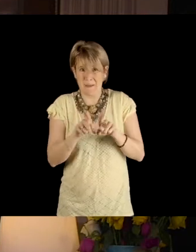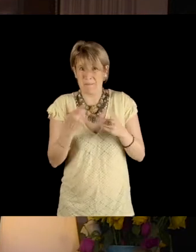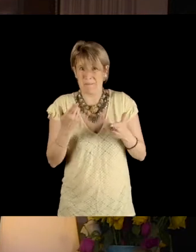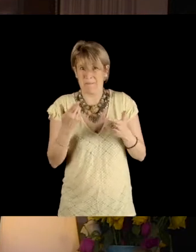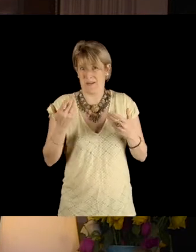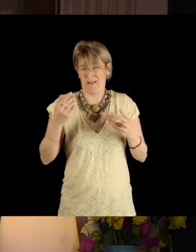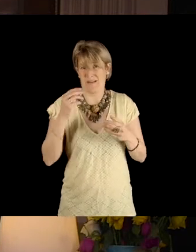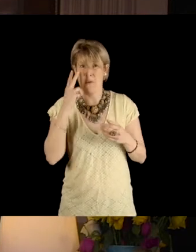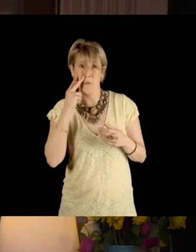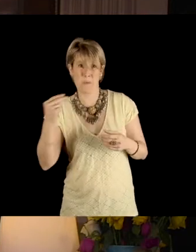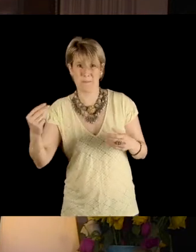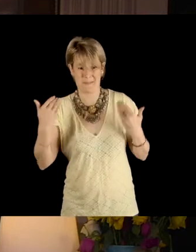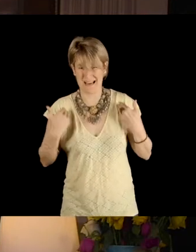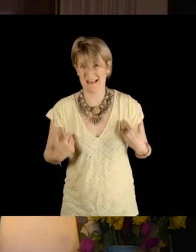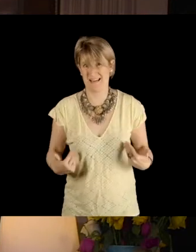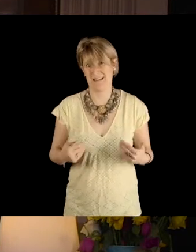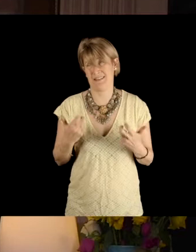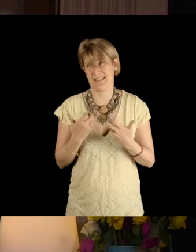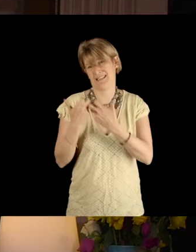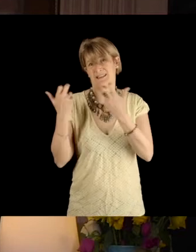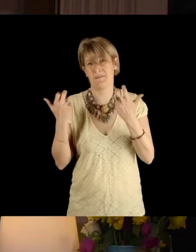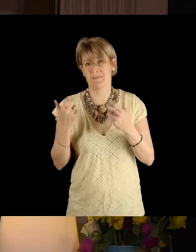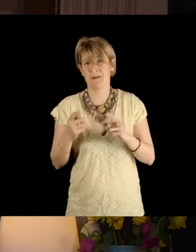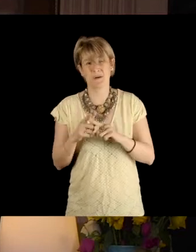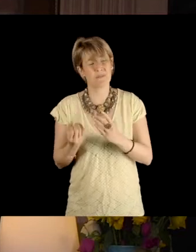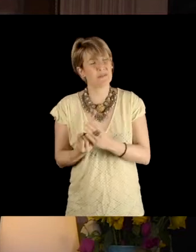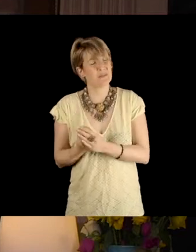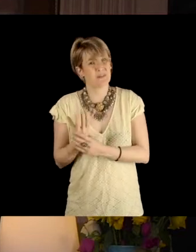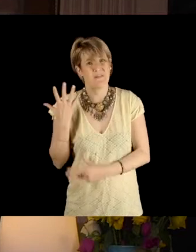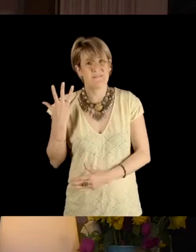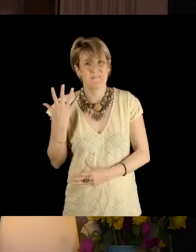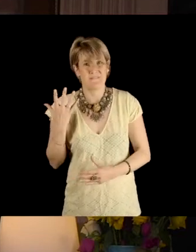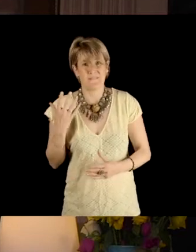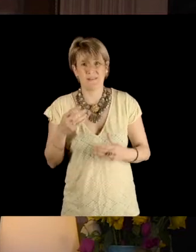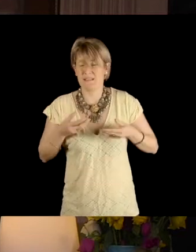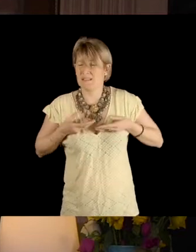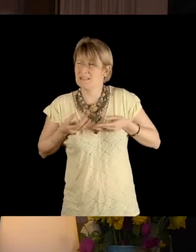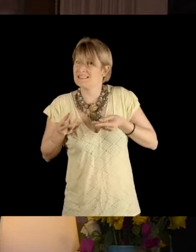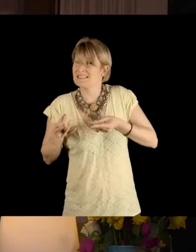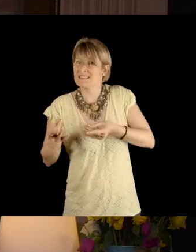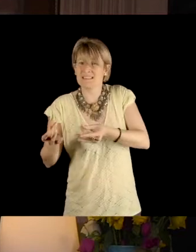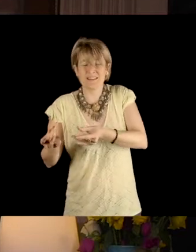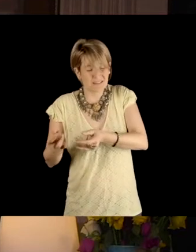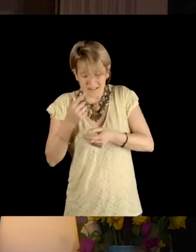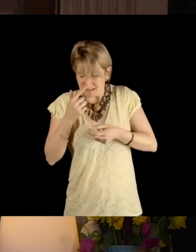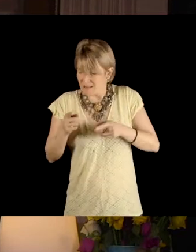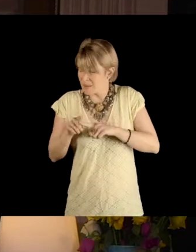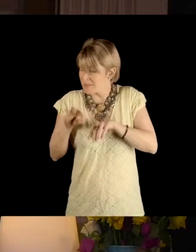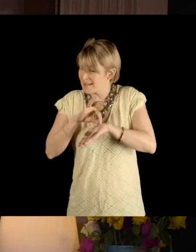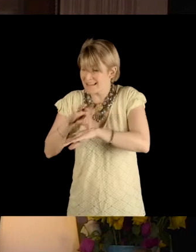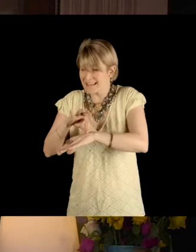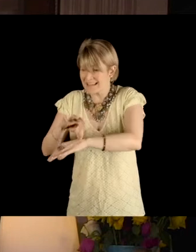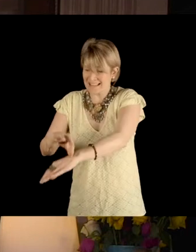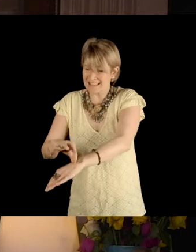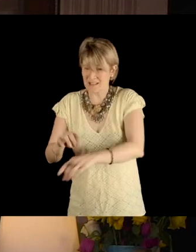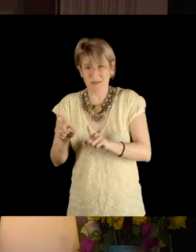away. From where? From this back side. From top of the